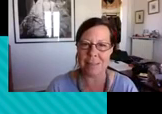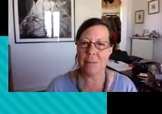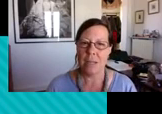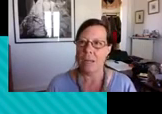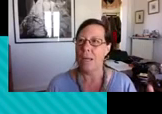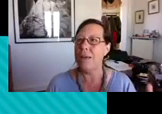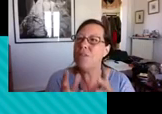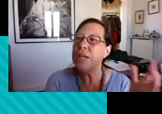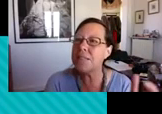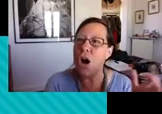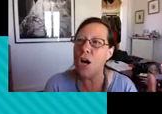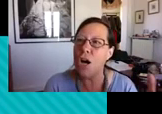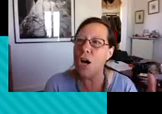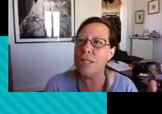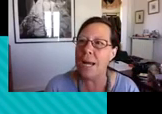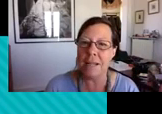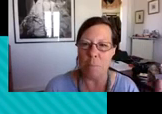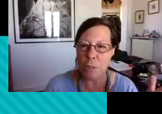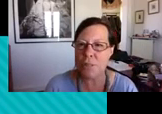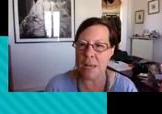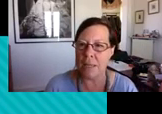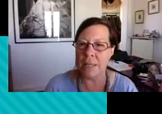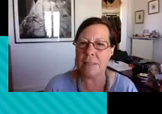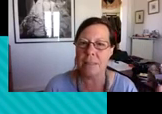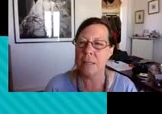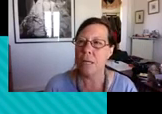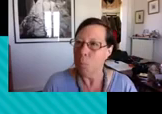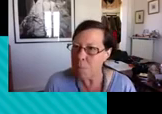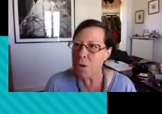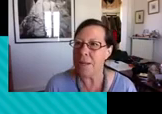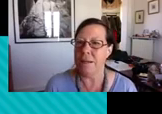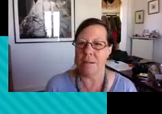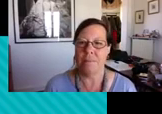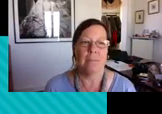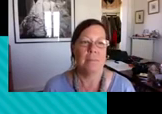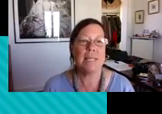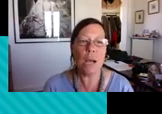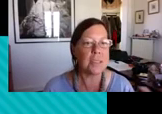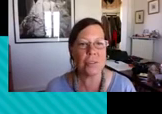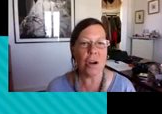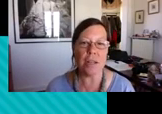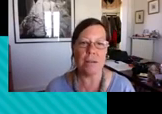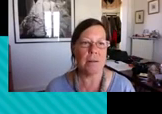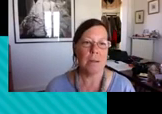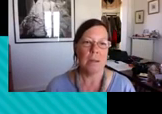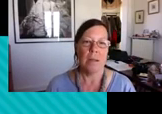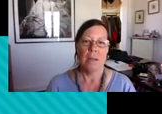outlets, and various online personalities promoted it. That's how it